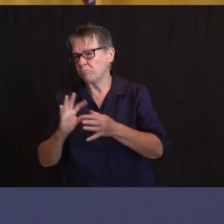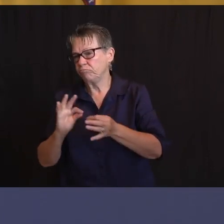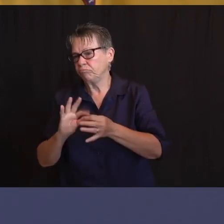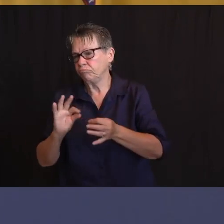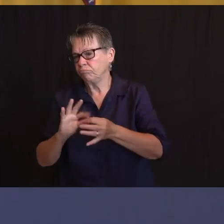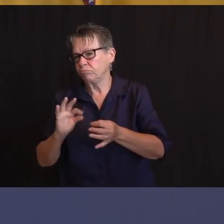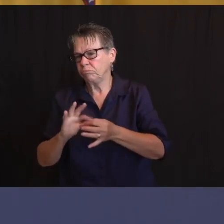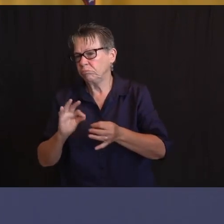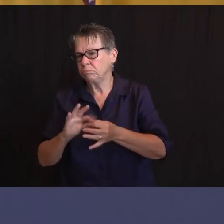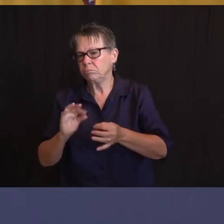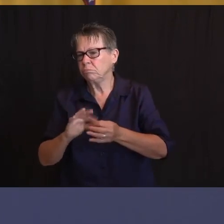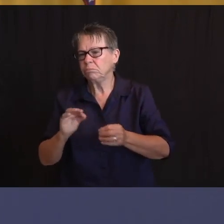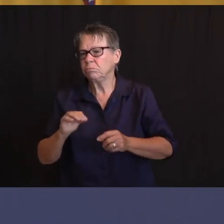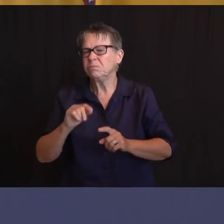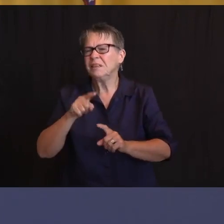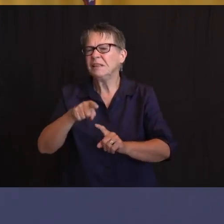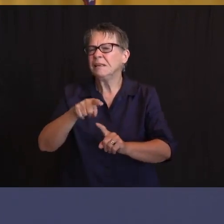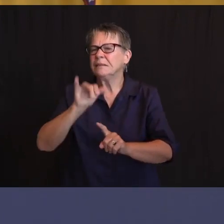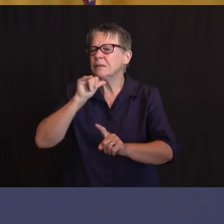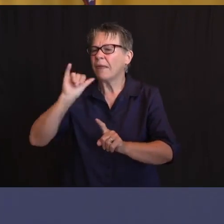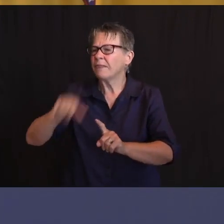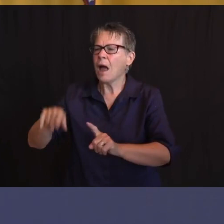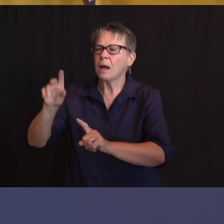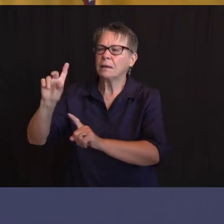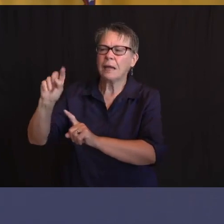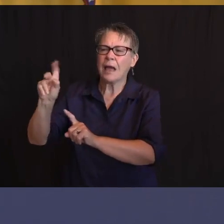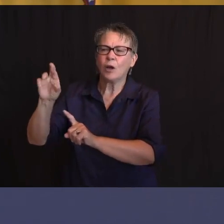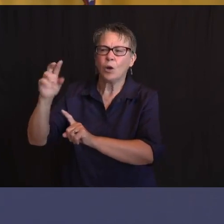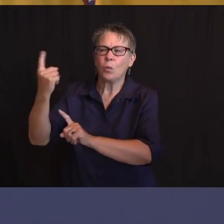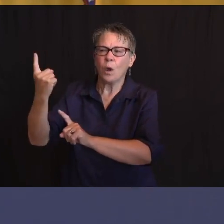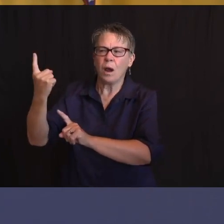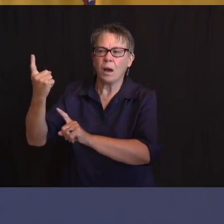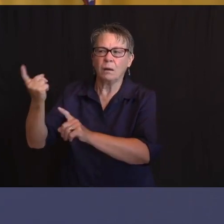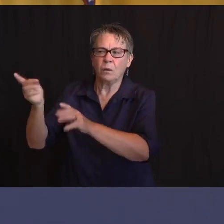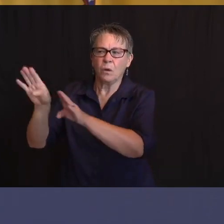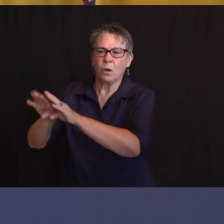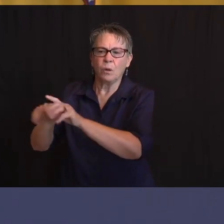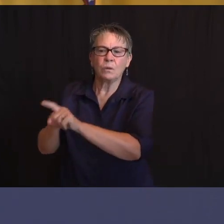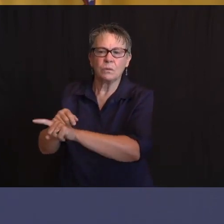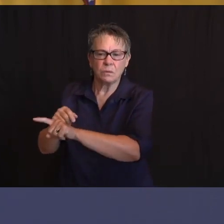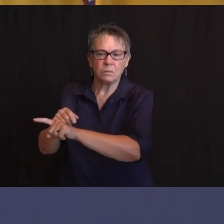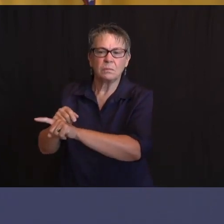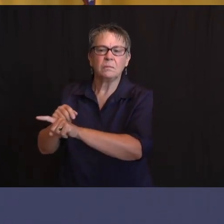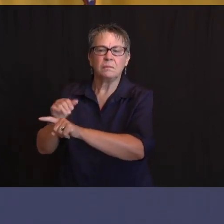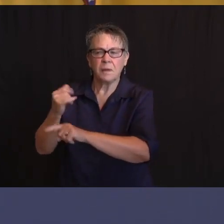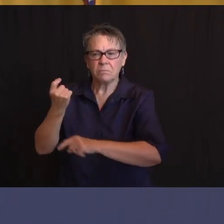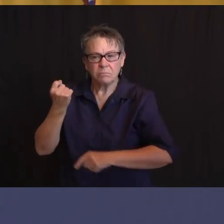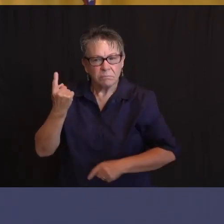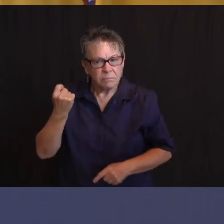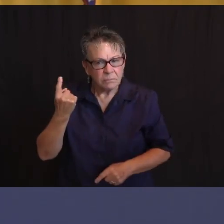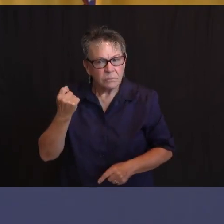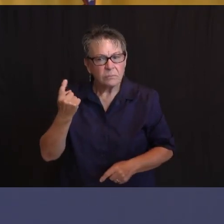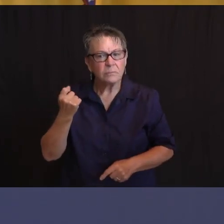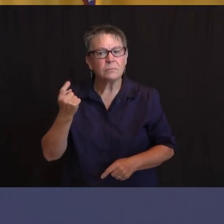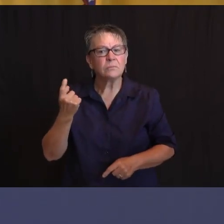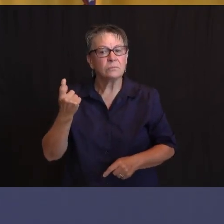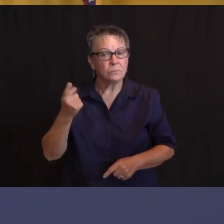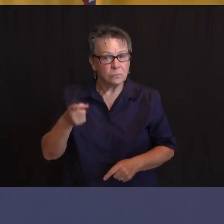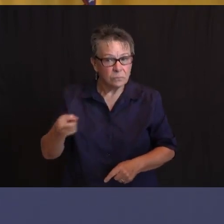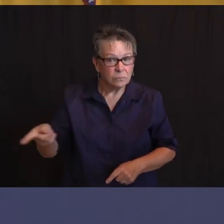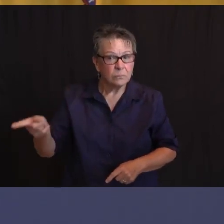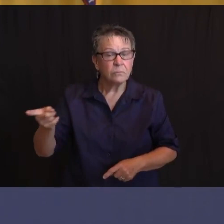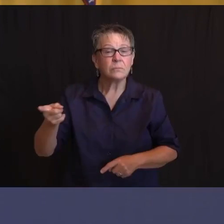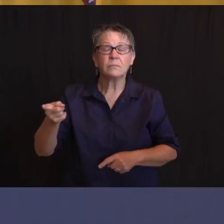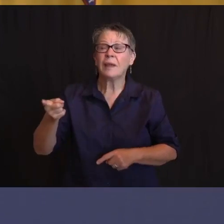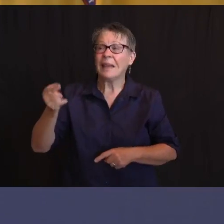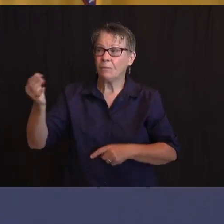And there's actually been a temporary restraining order issued against that diner, so they're in violation of a court order as well.